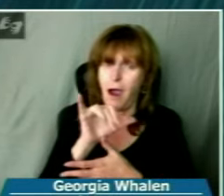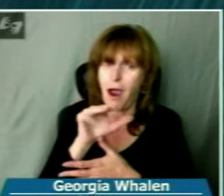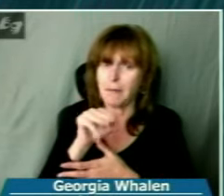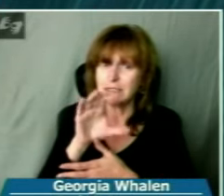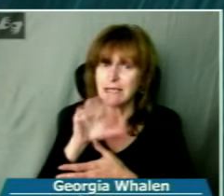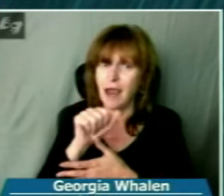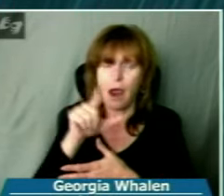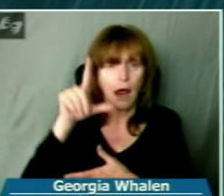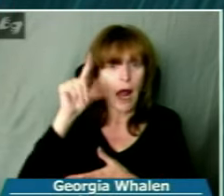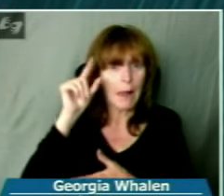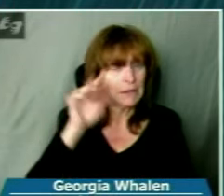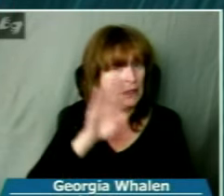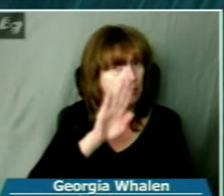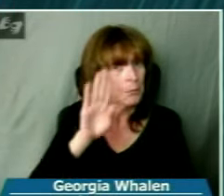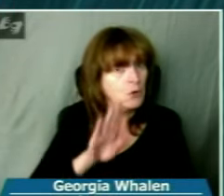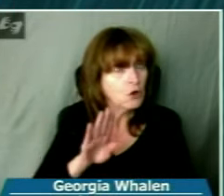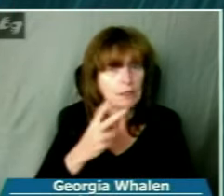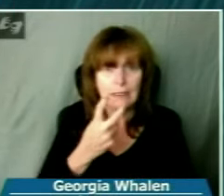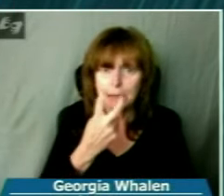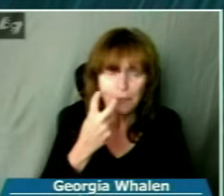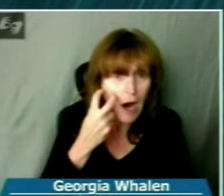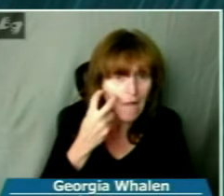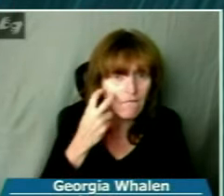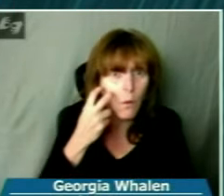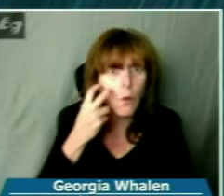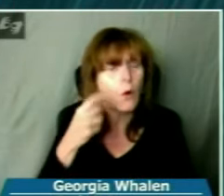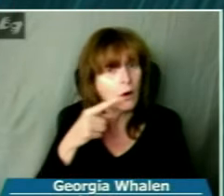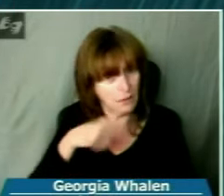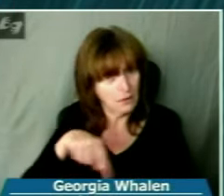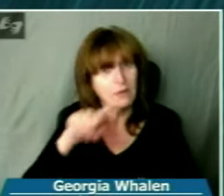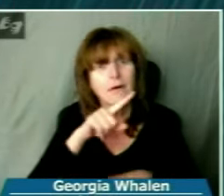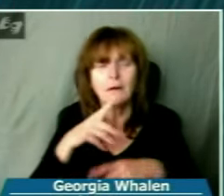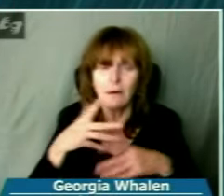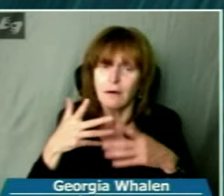Hamilton, Burlington, Brantford. The doors are closed at the Y,